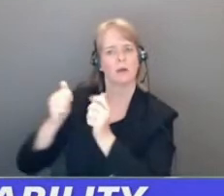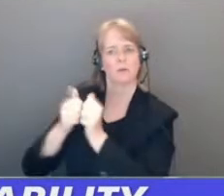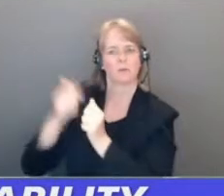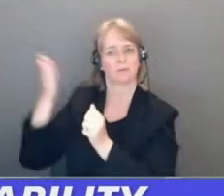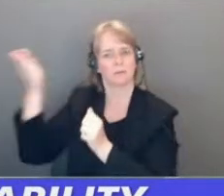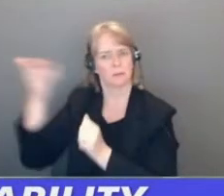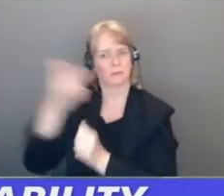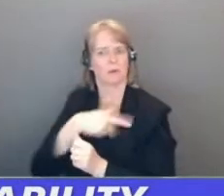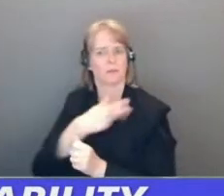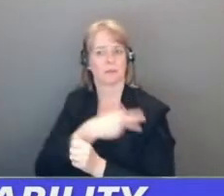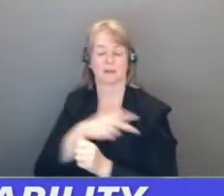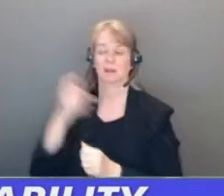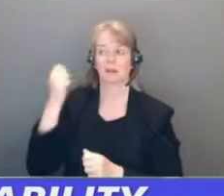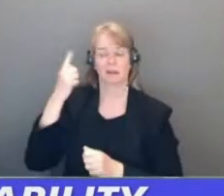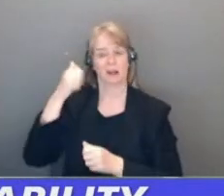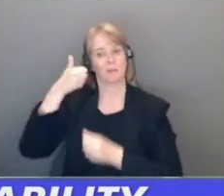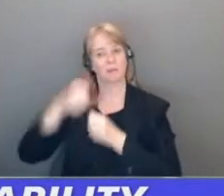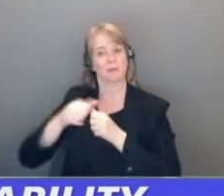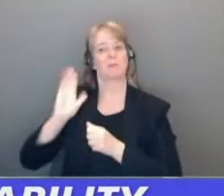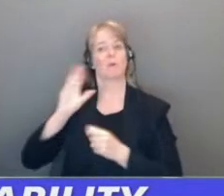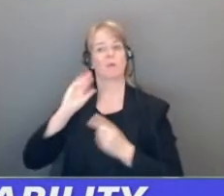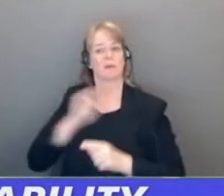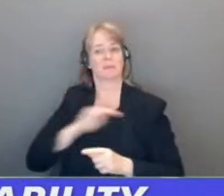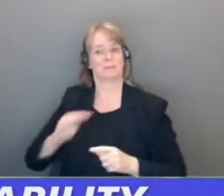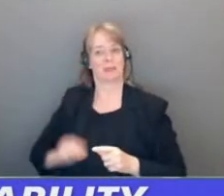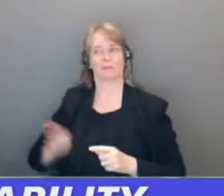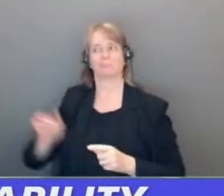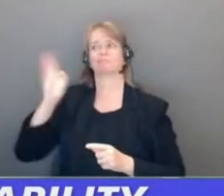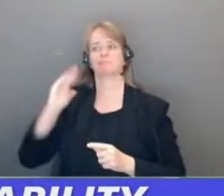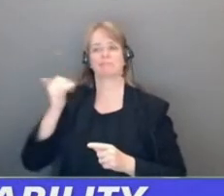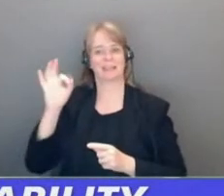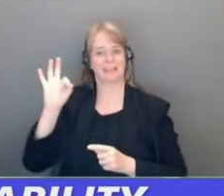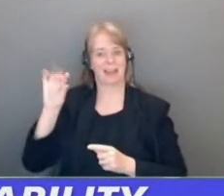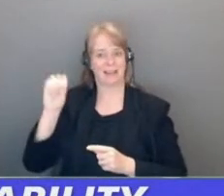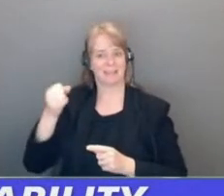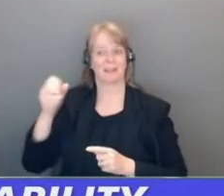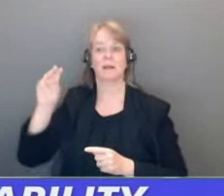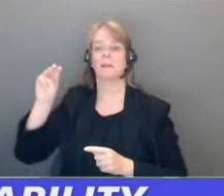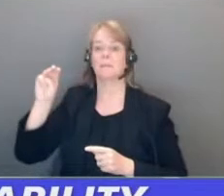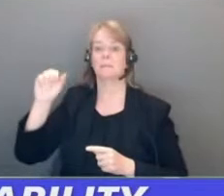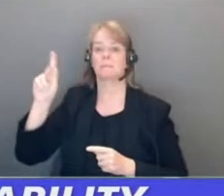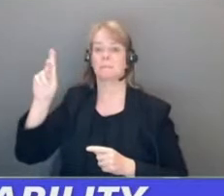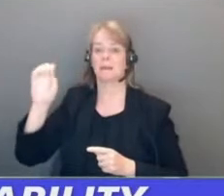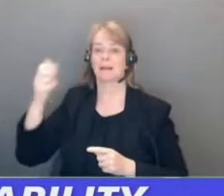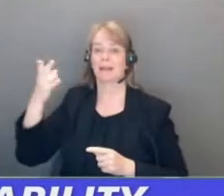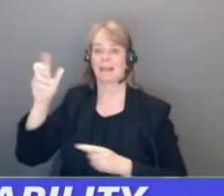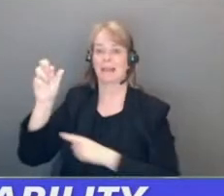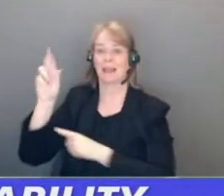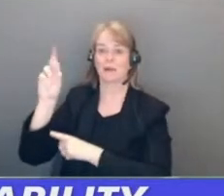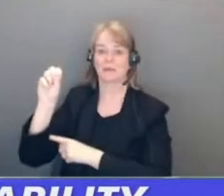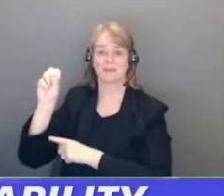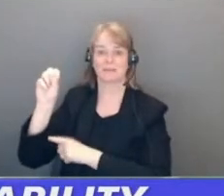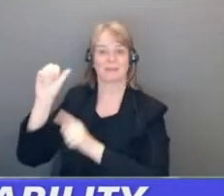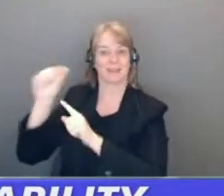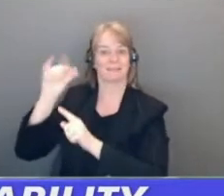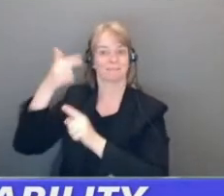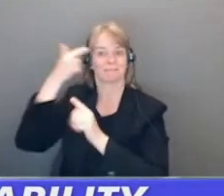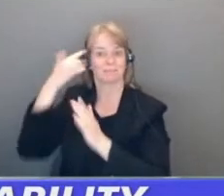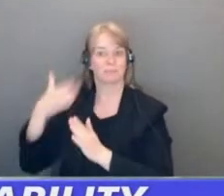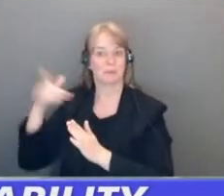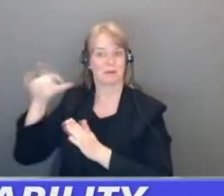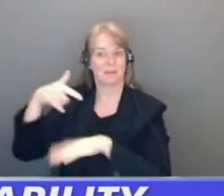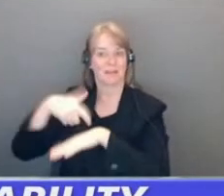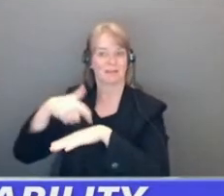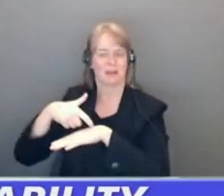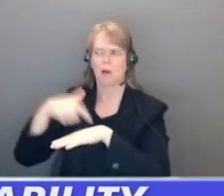Harris downloading when I was mayor back in the 1990s, and it was a very frustrating experience because we were constantly caught off guard by decisions by the